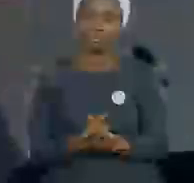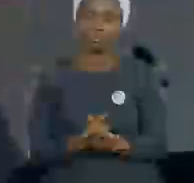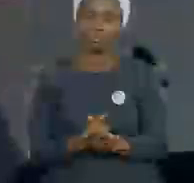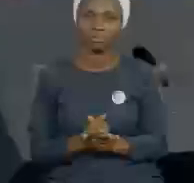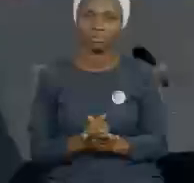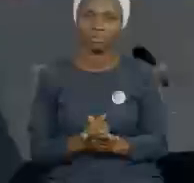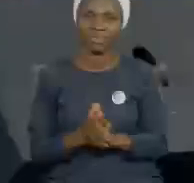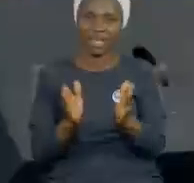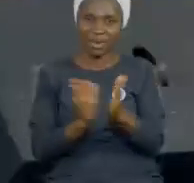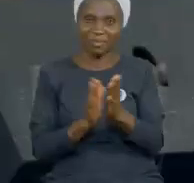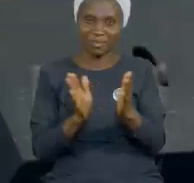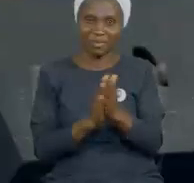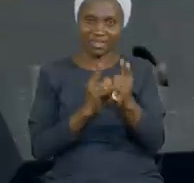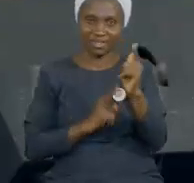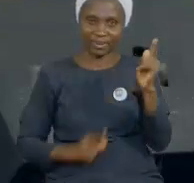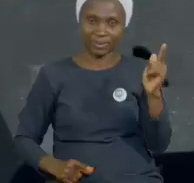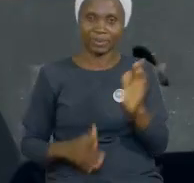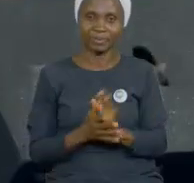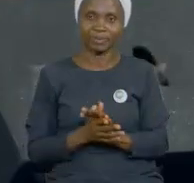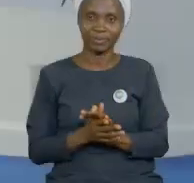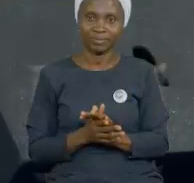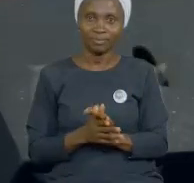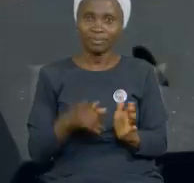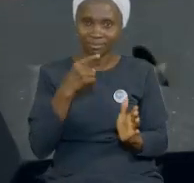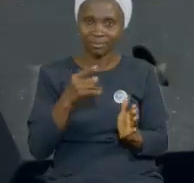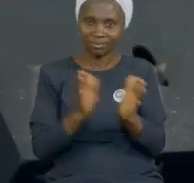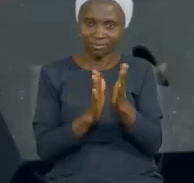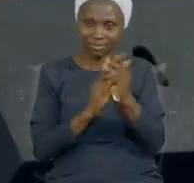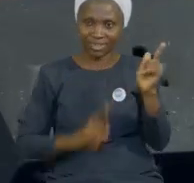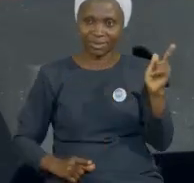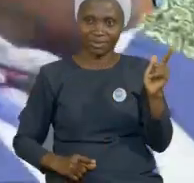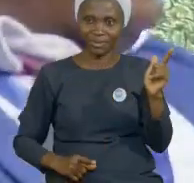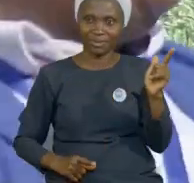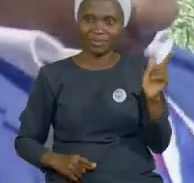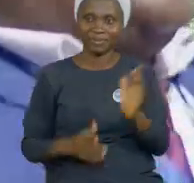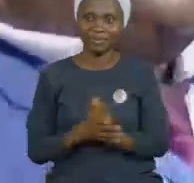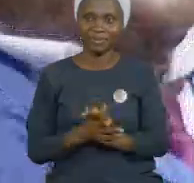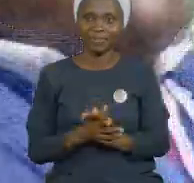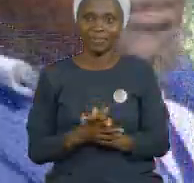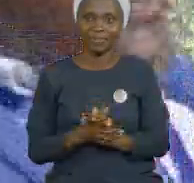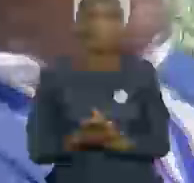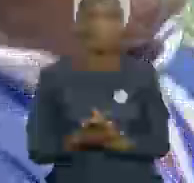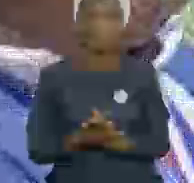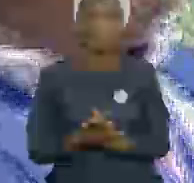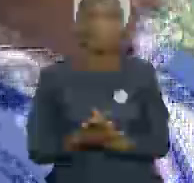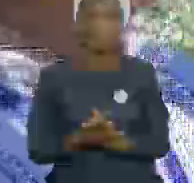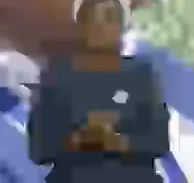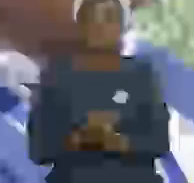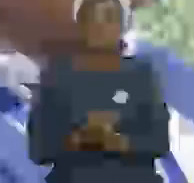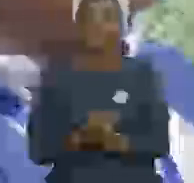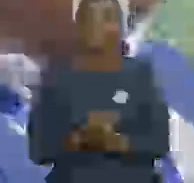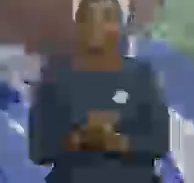Praise the Lord. Gloire à Dieu. I said, praise the Lord. Je dis gloire à Dieu. Your healing